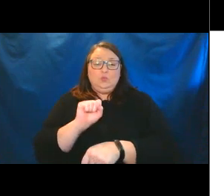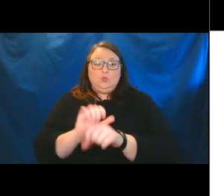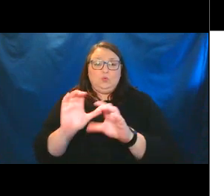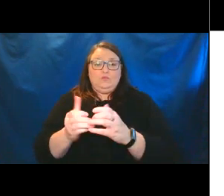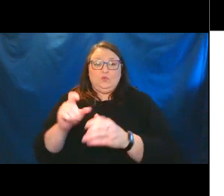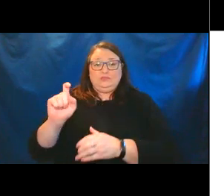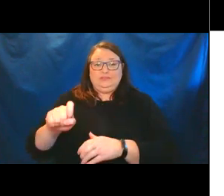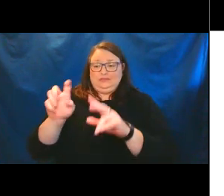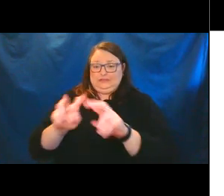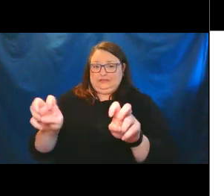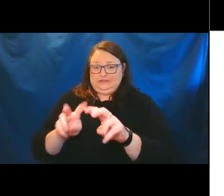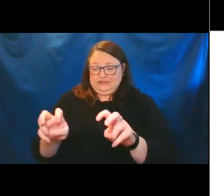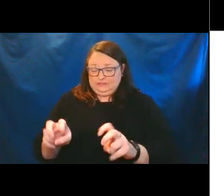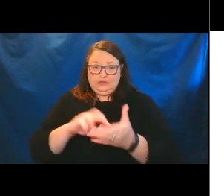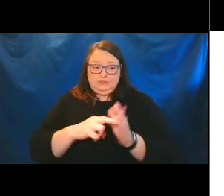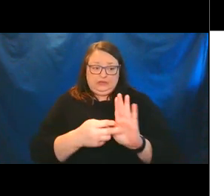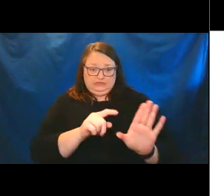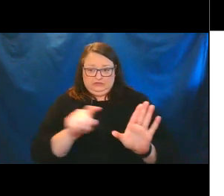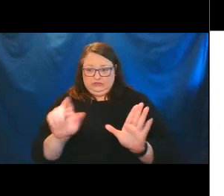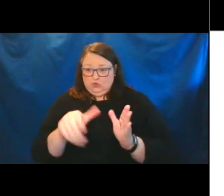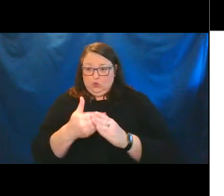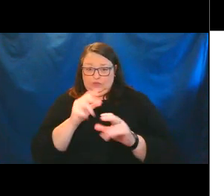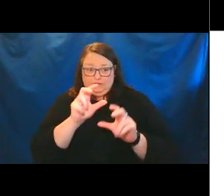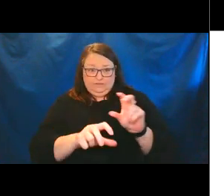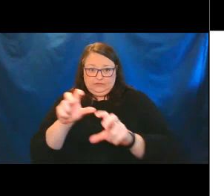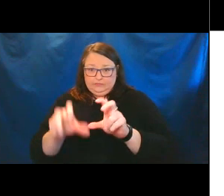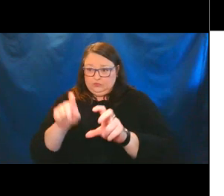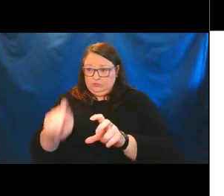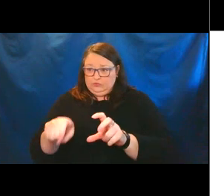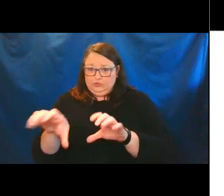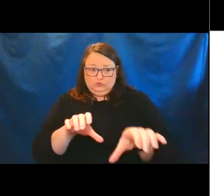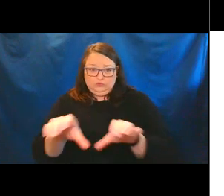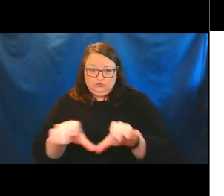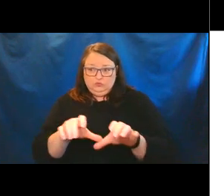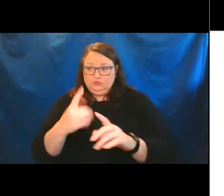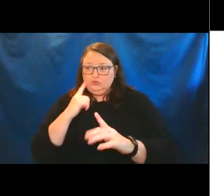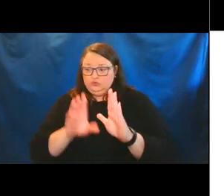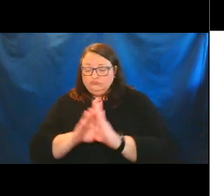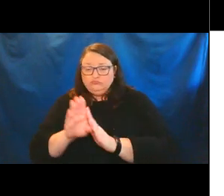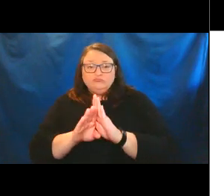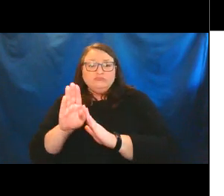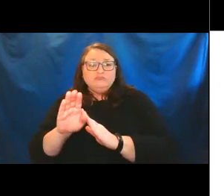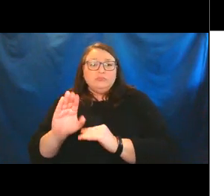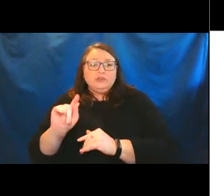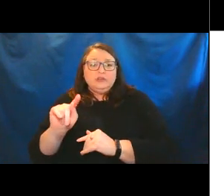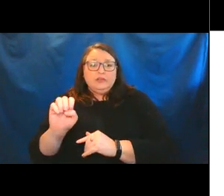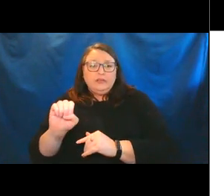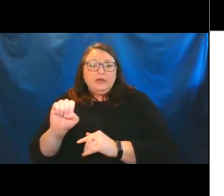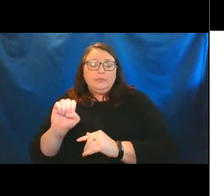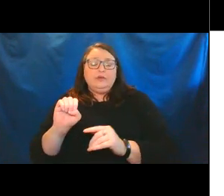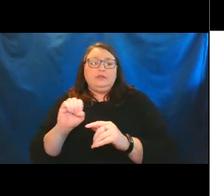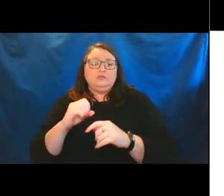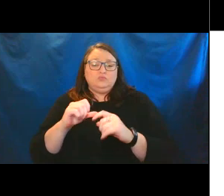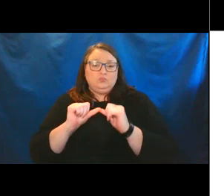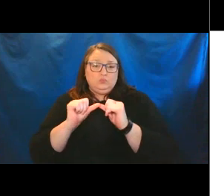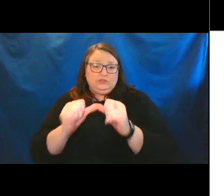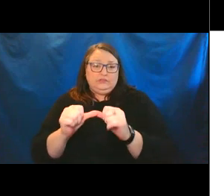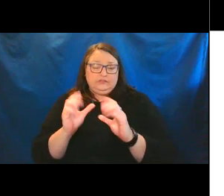looking at the investments that we will need to make in order to build a climate resilient city and what